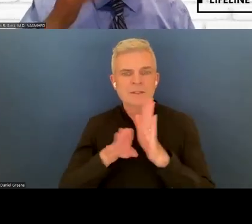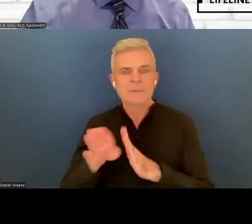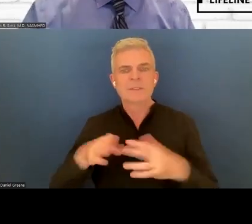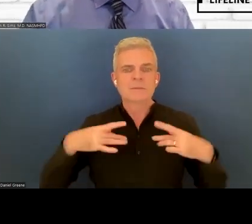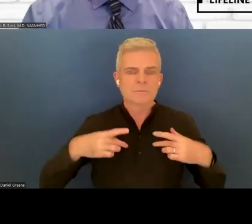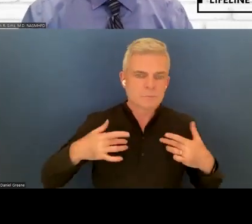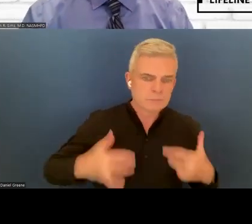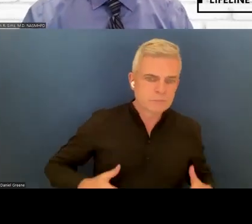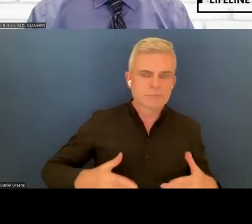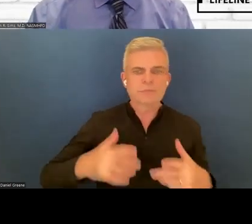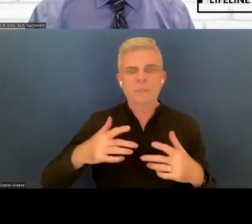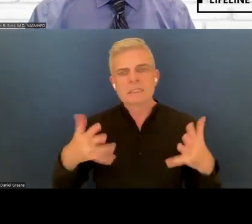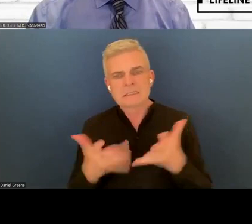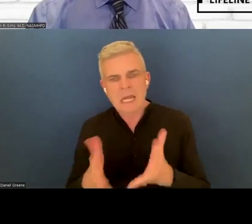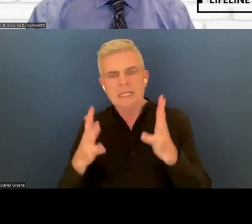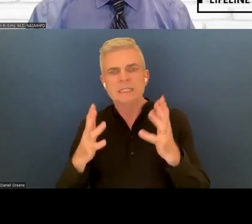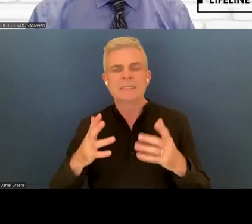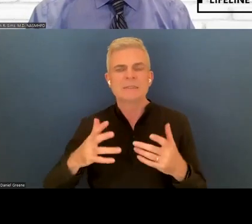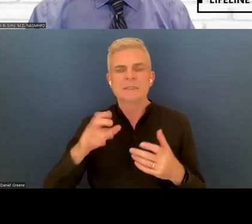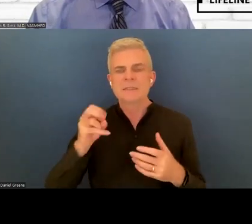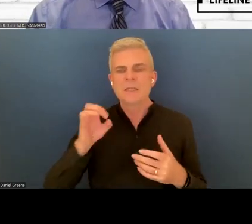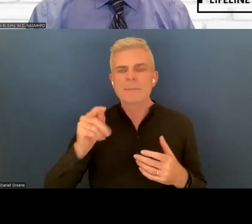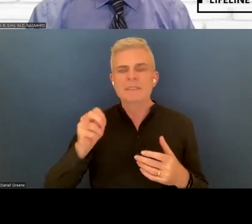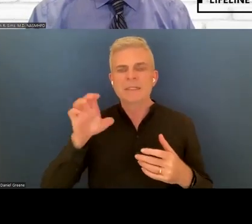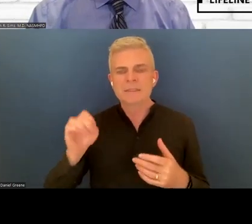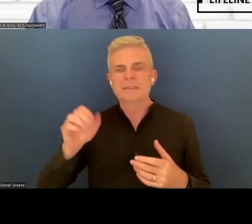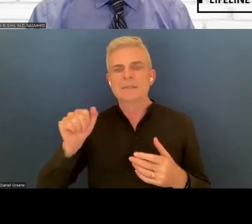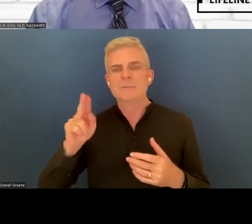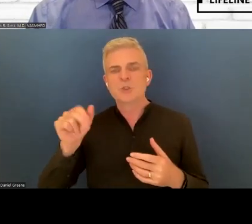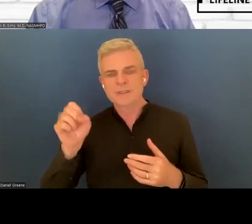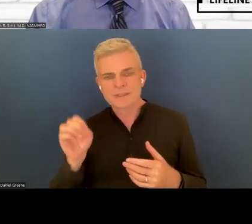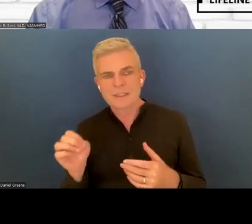substance abuse issues. And so what I argue in the book is that in order to solve these